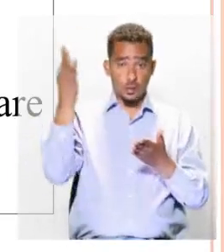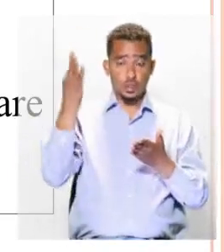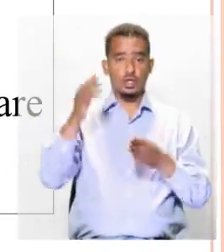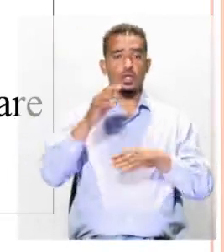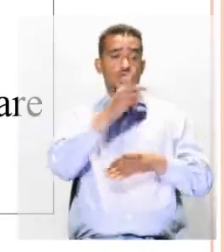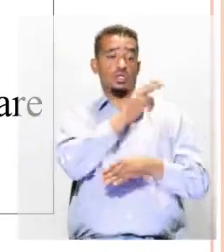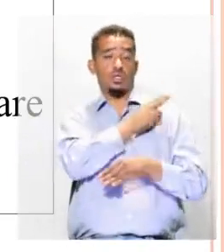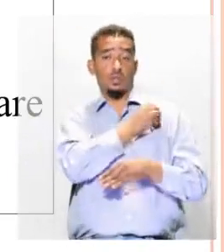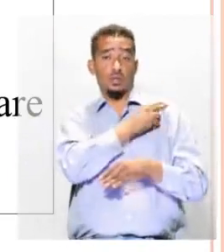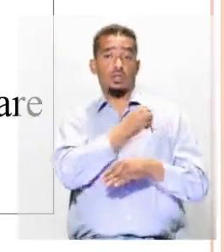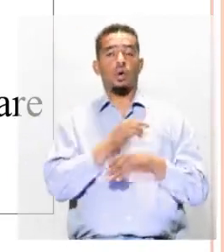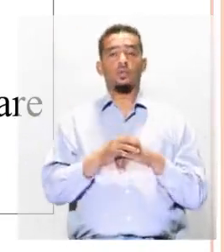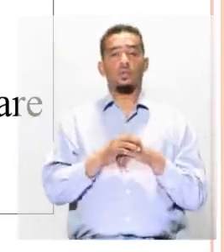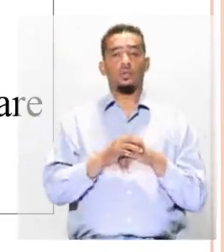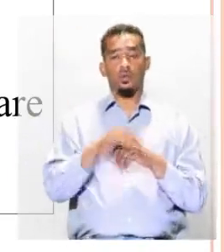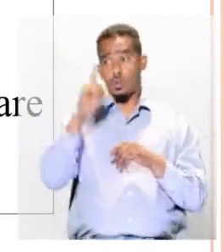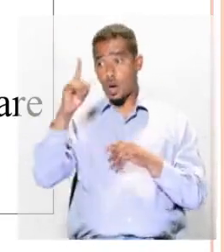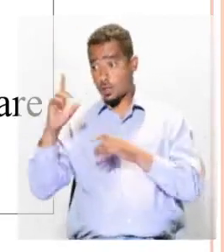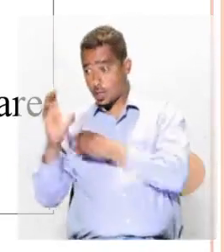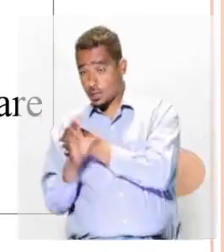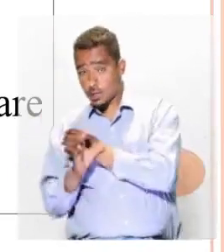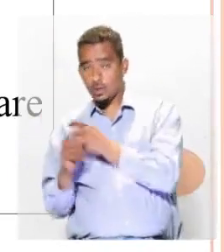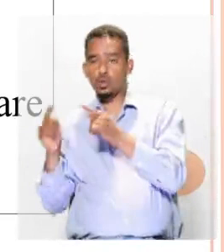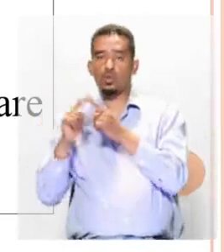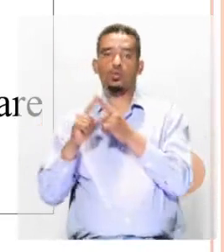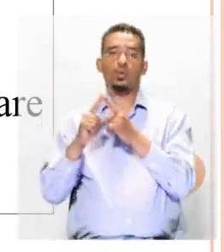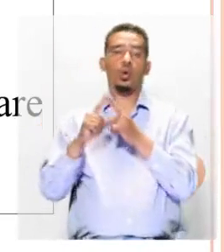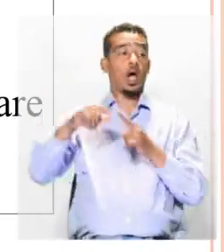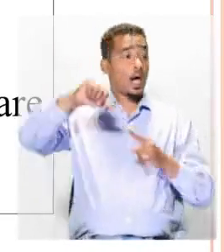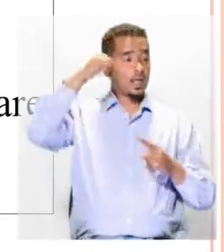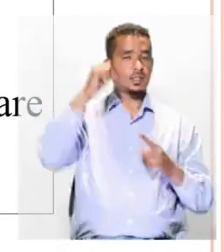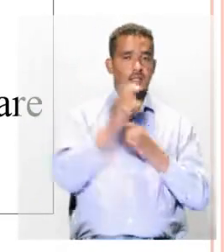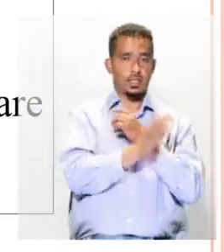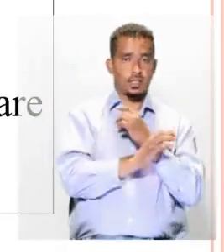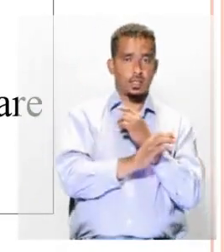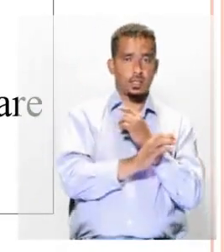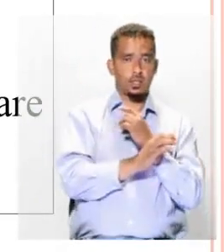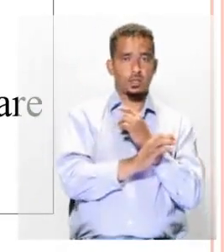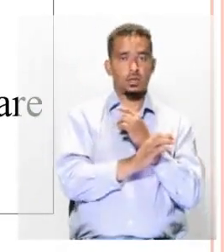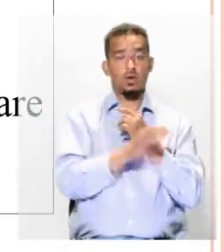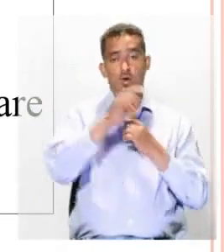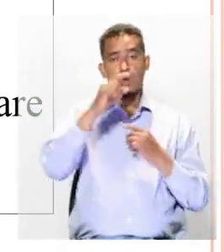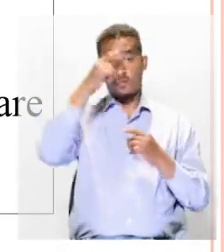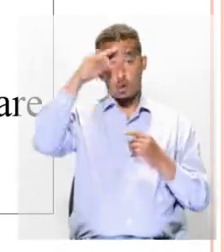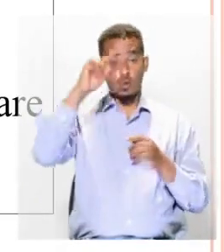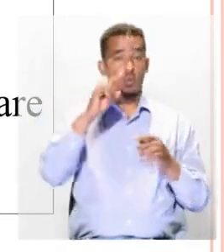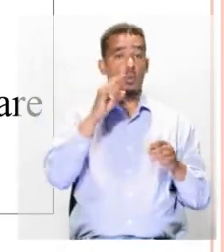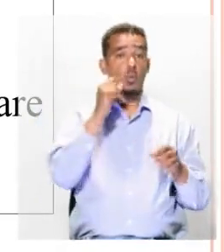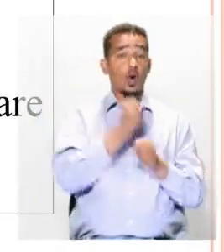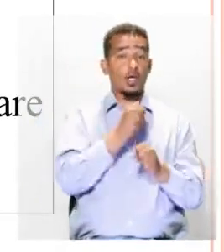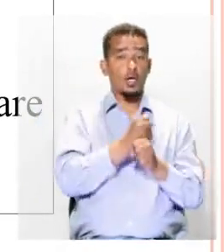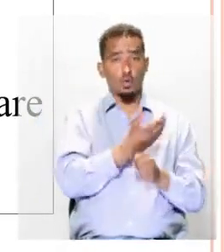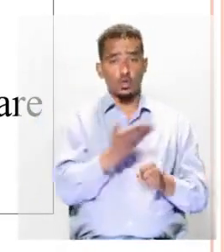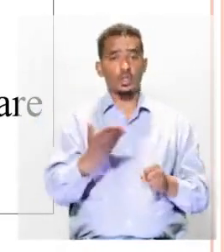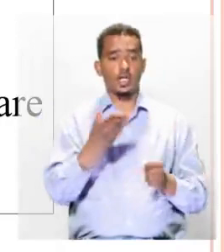medical doctors, and so on, from their countries to another countries for working condition